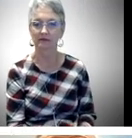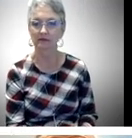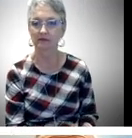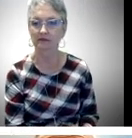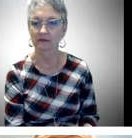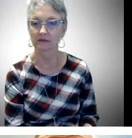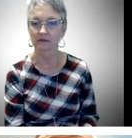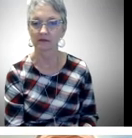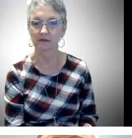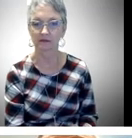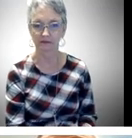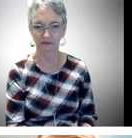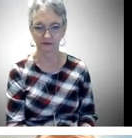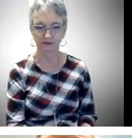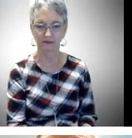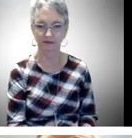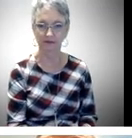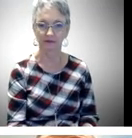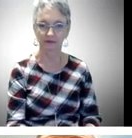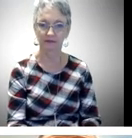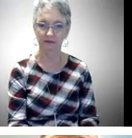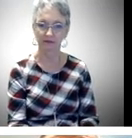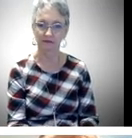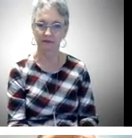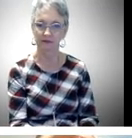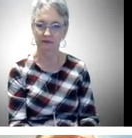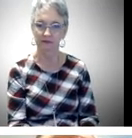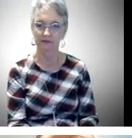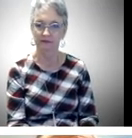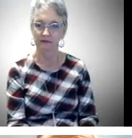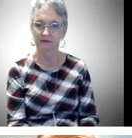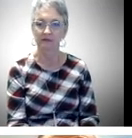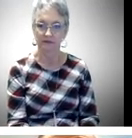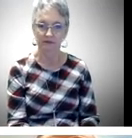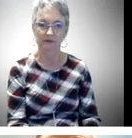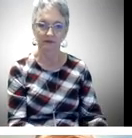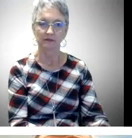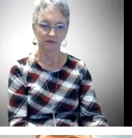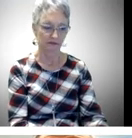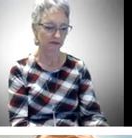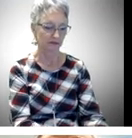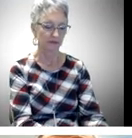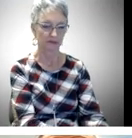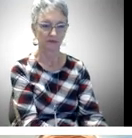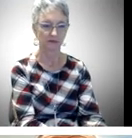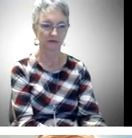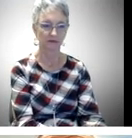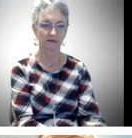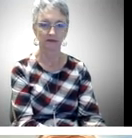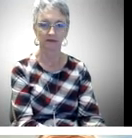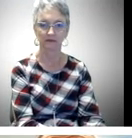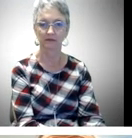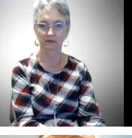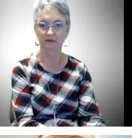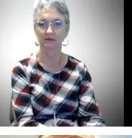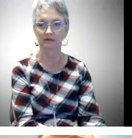or whatever. But in order for the person with a disability to allow the supporter to access their